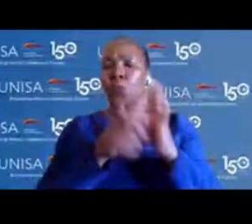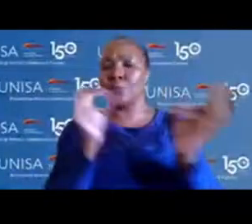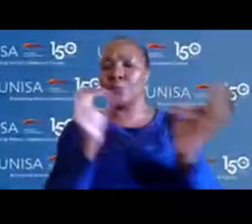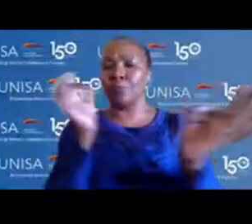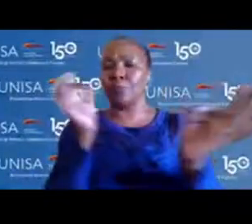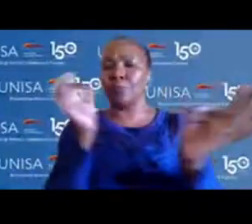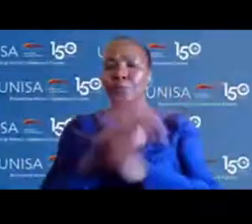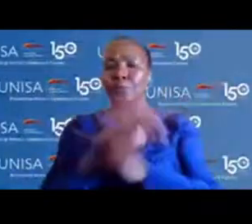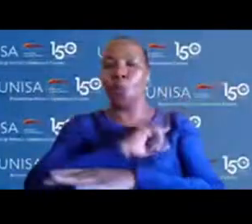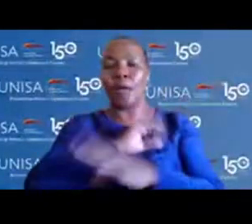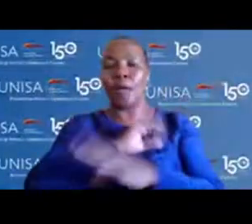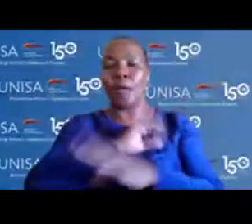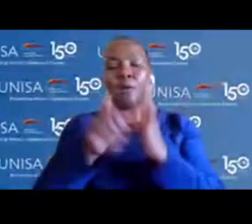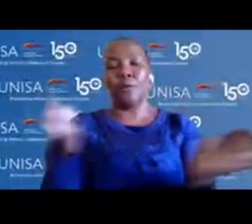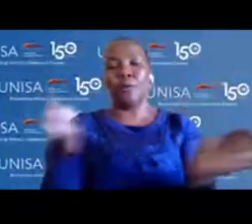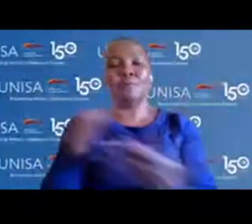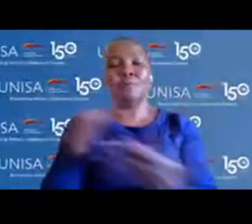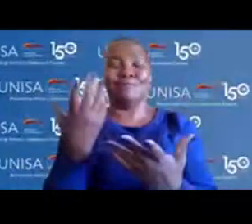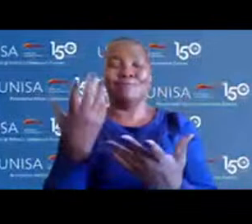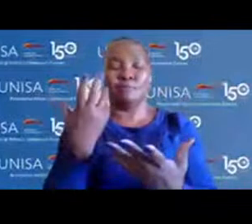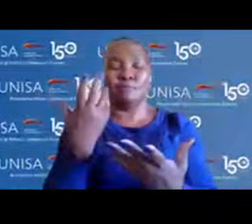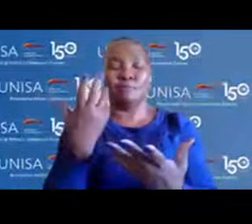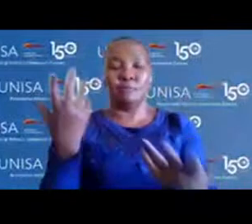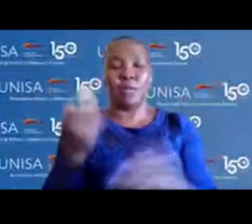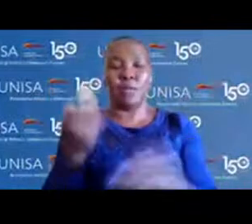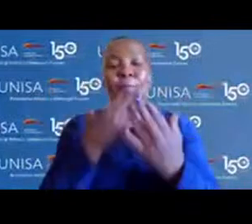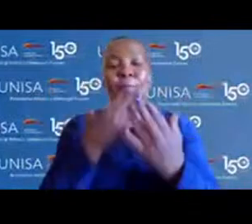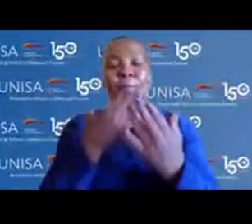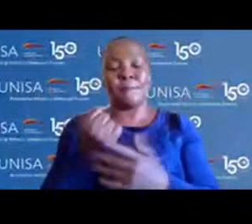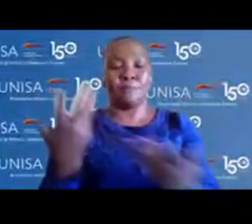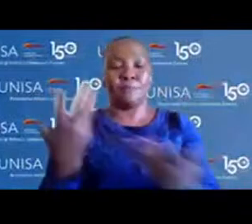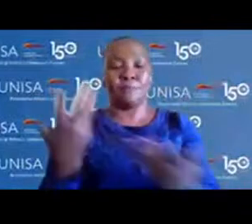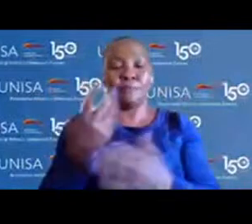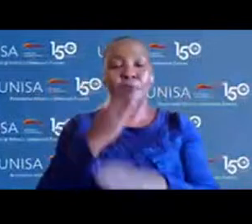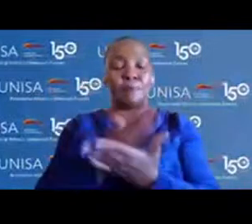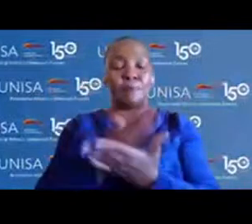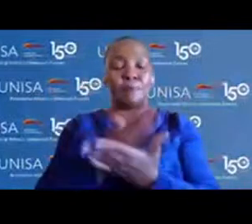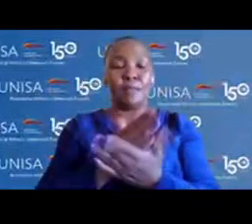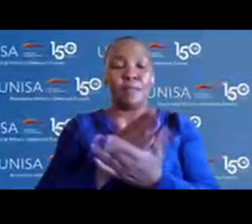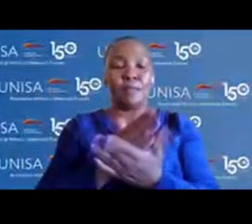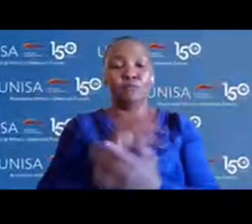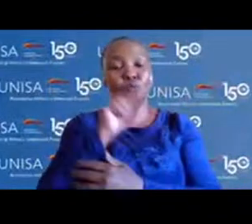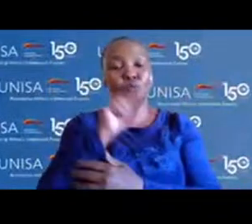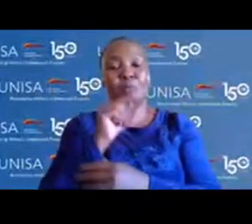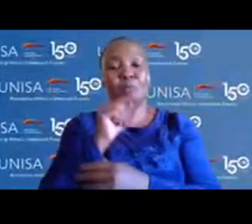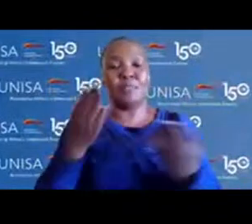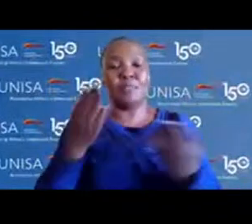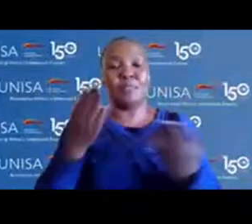have a disability. Please, students, make use of this service.